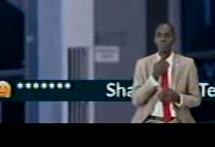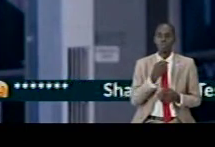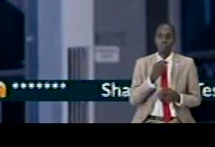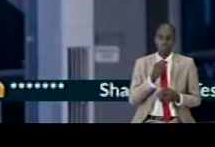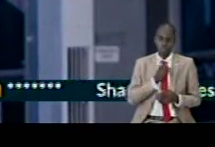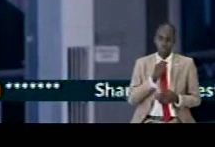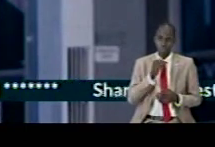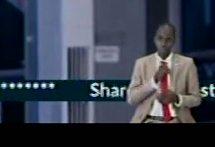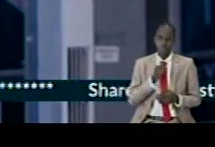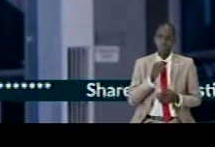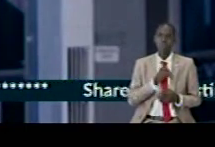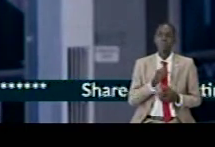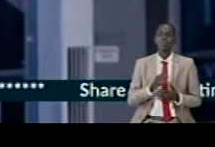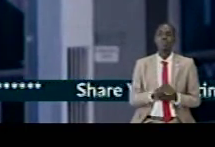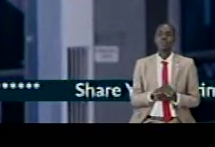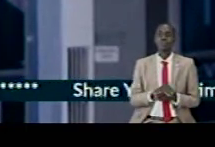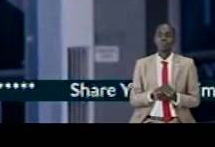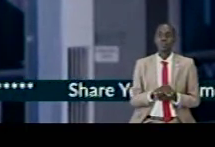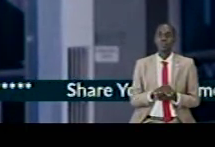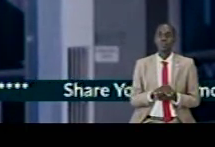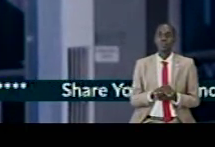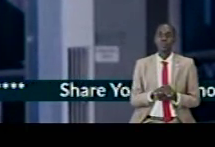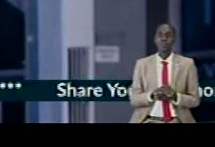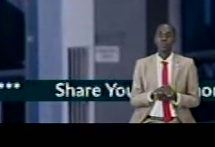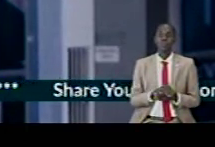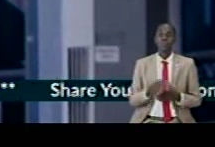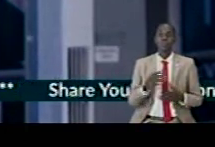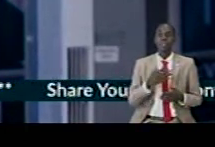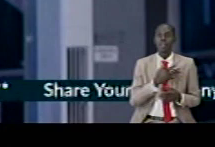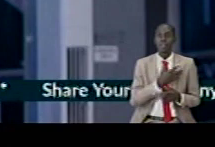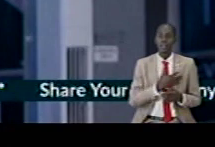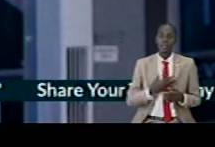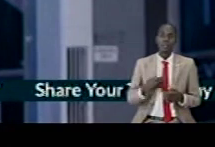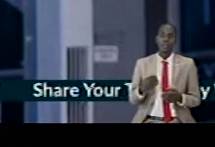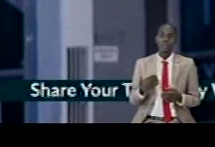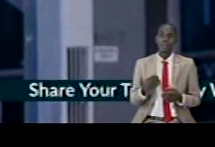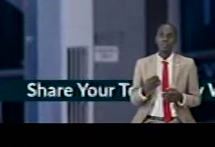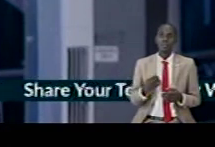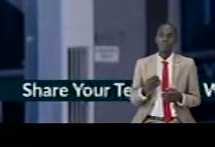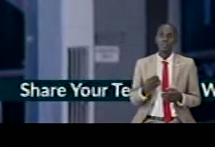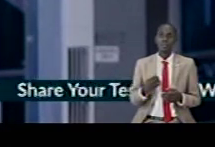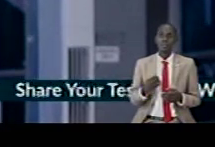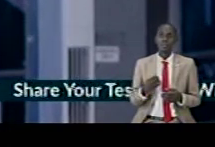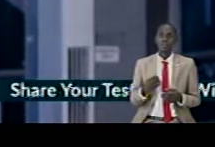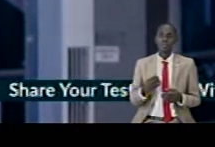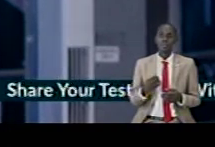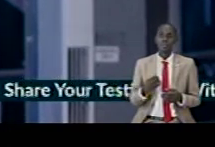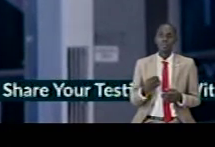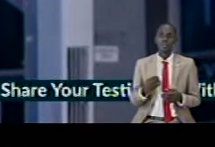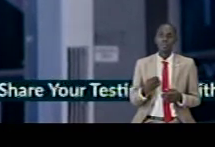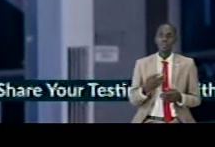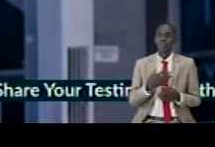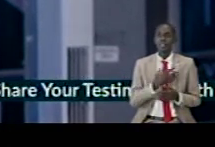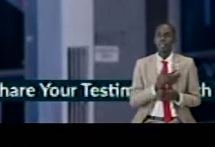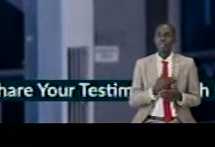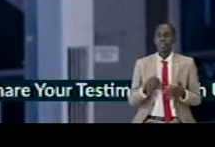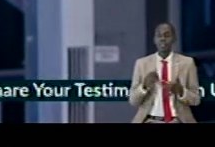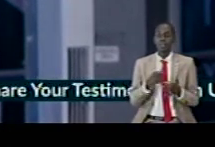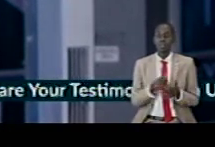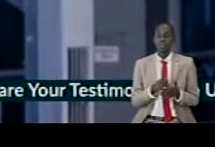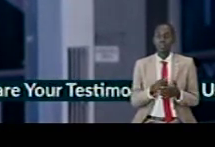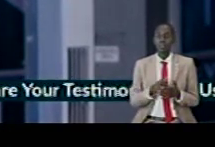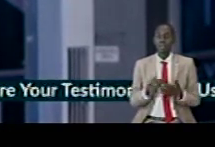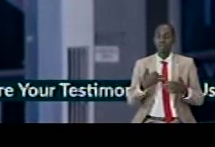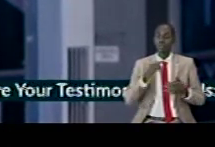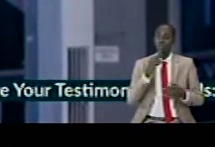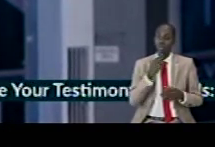week, it developed to difficult in breathing. And it became serious on me. My